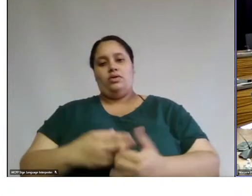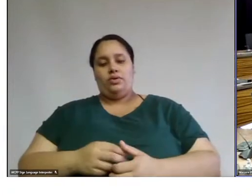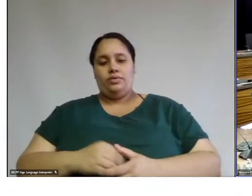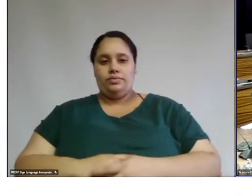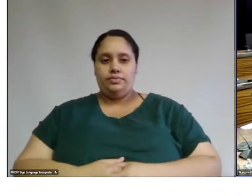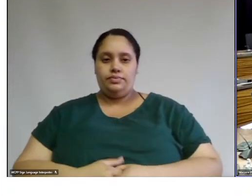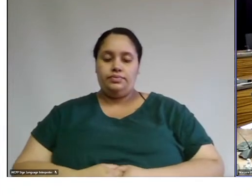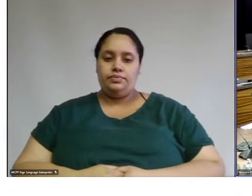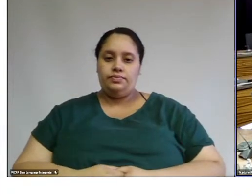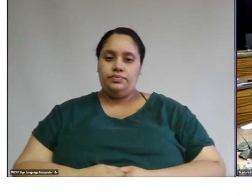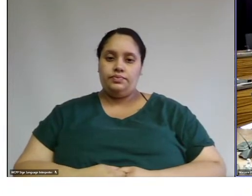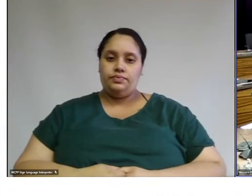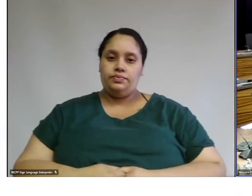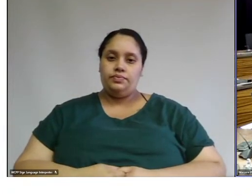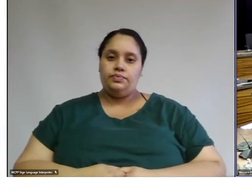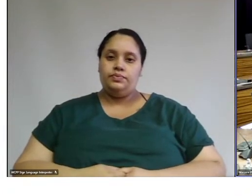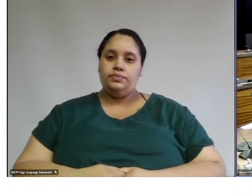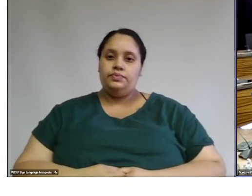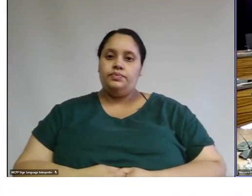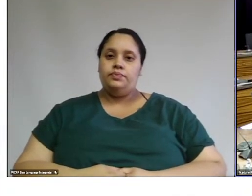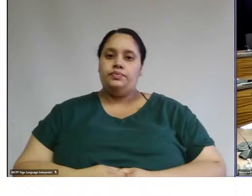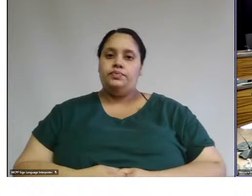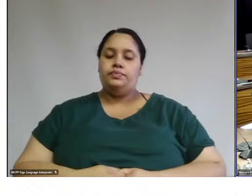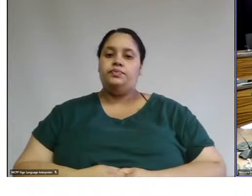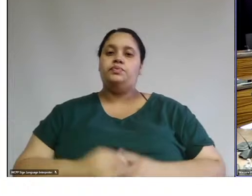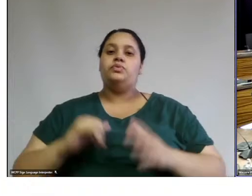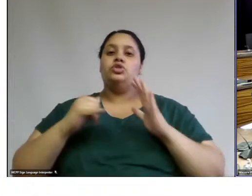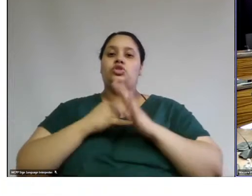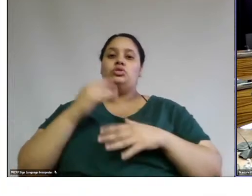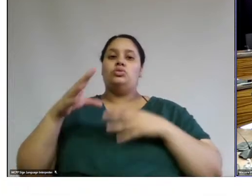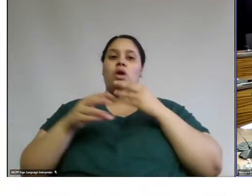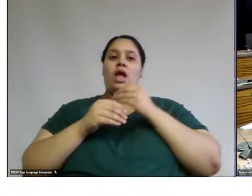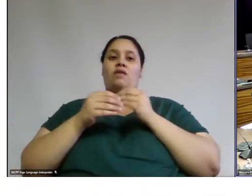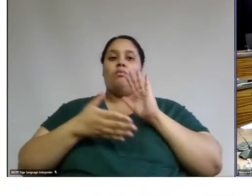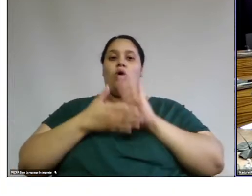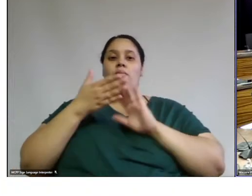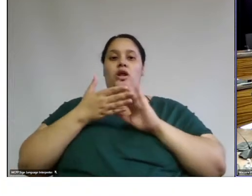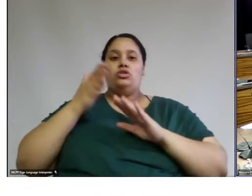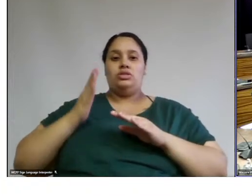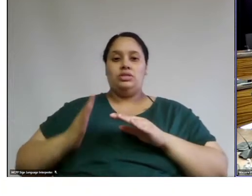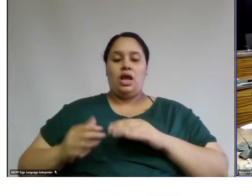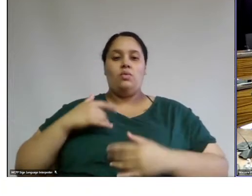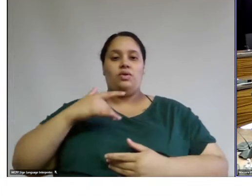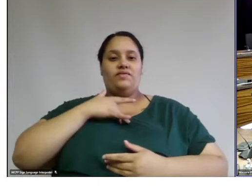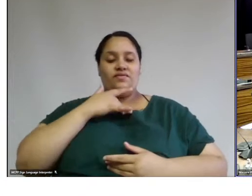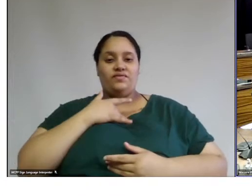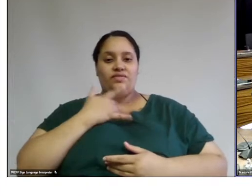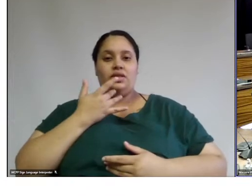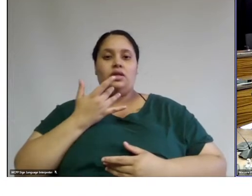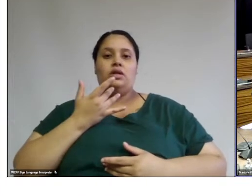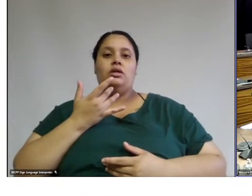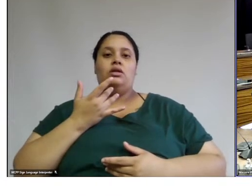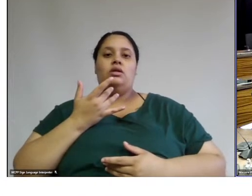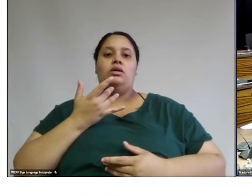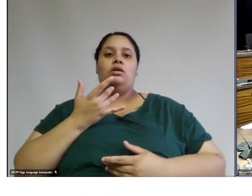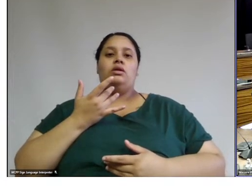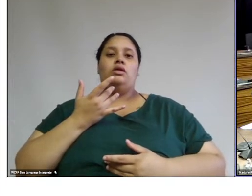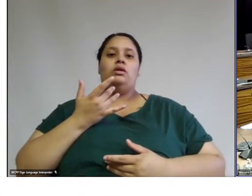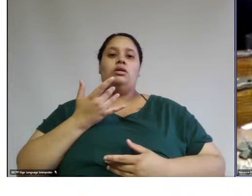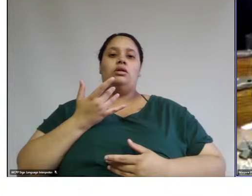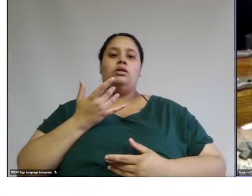So I think just the only other thing to say, just from an operational basis, clearly the risk of unplaced learners, you have actually indicated